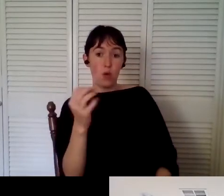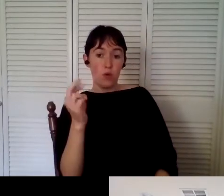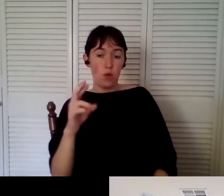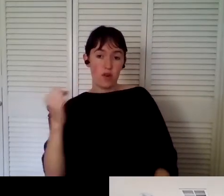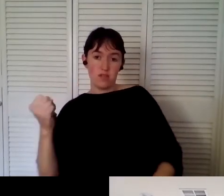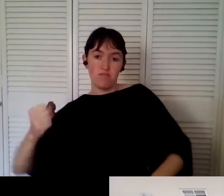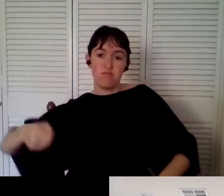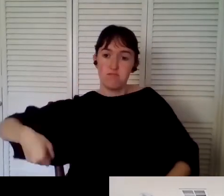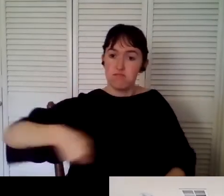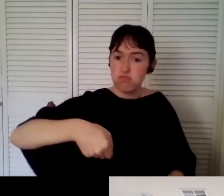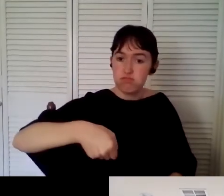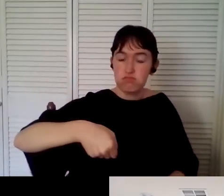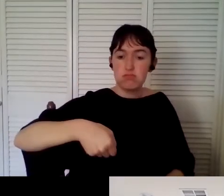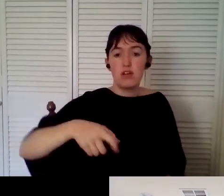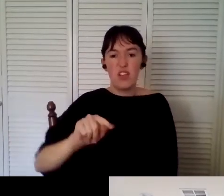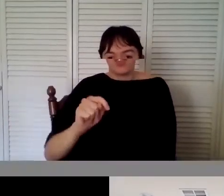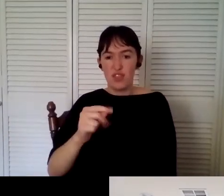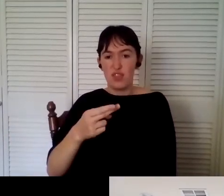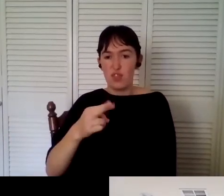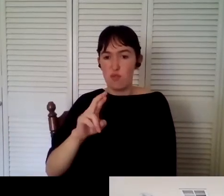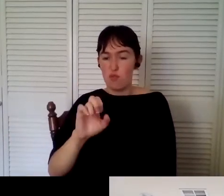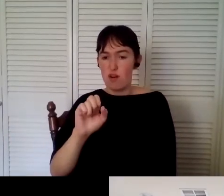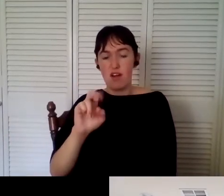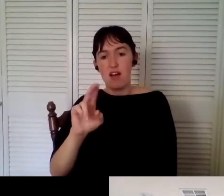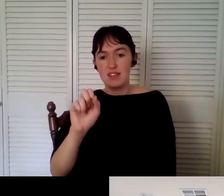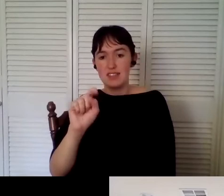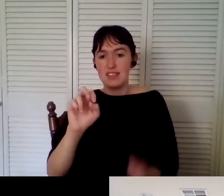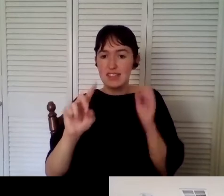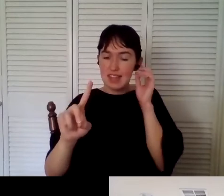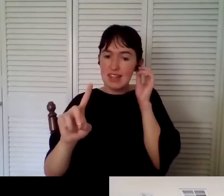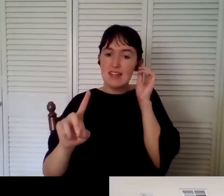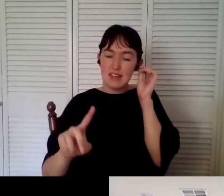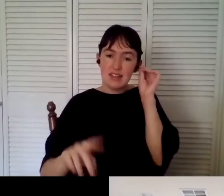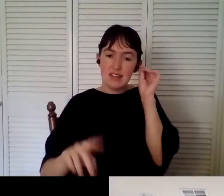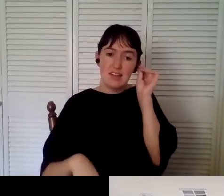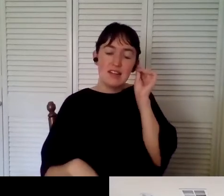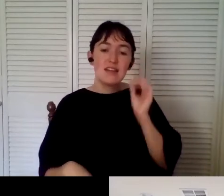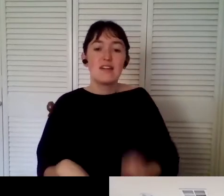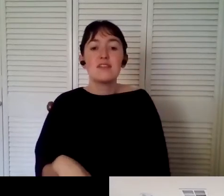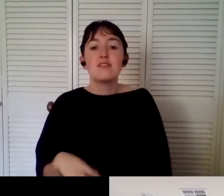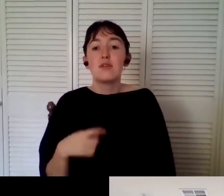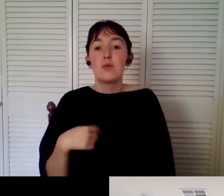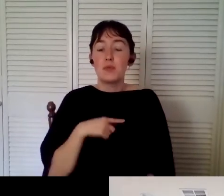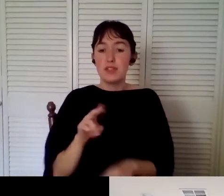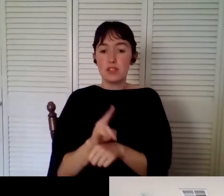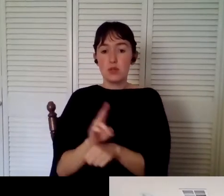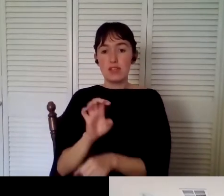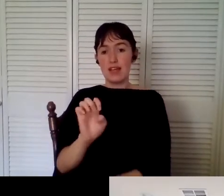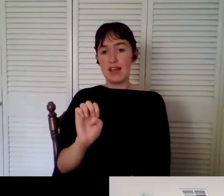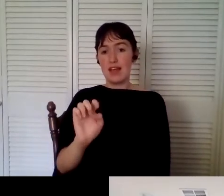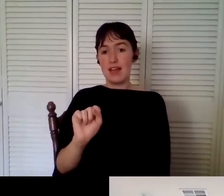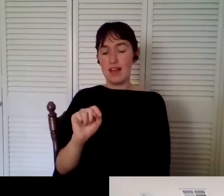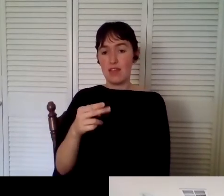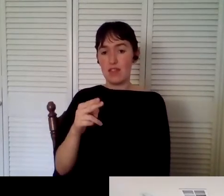there's very little what we call ethnographic evidence, which is culture, like observing cultures who still hunt like